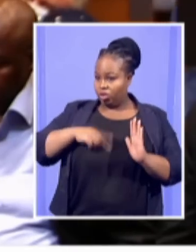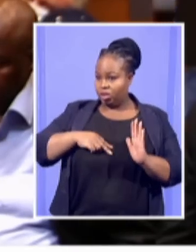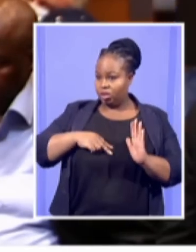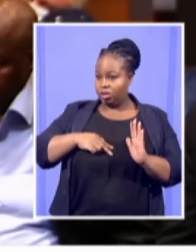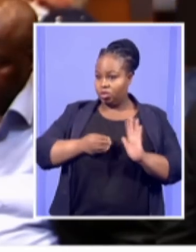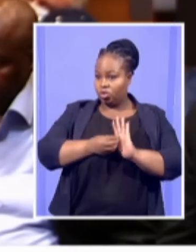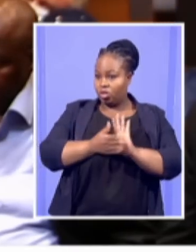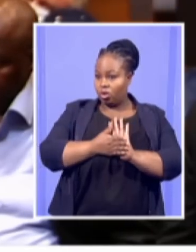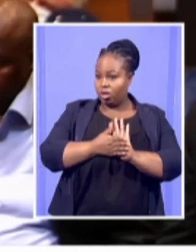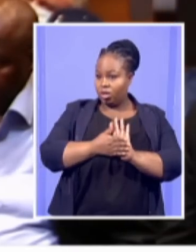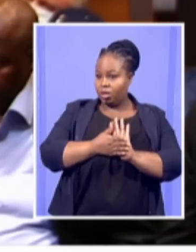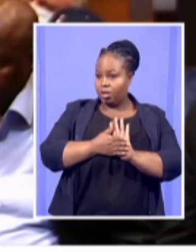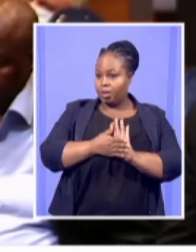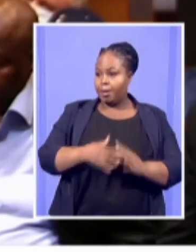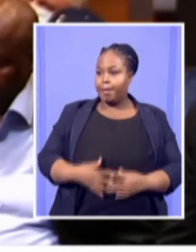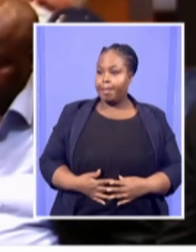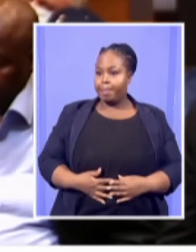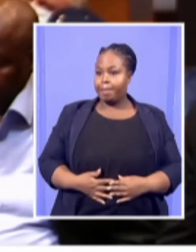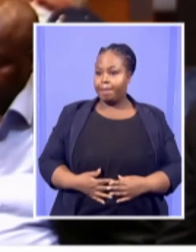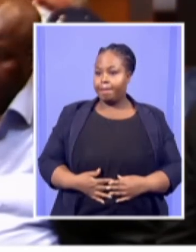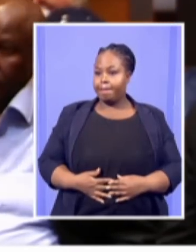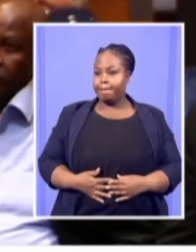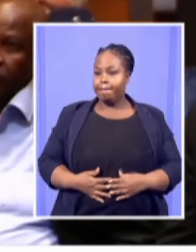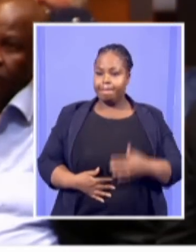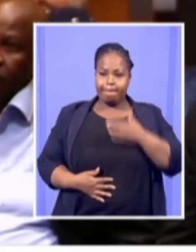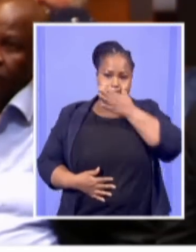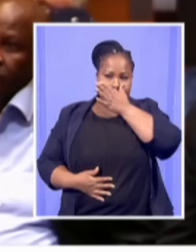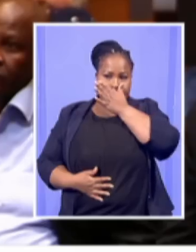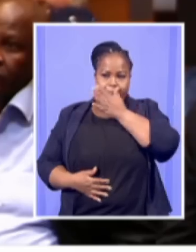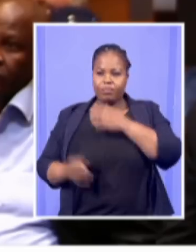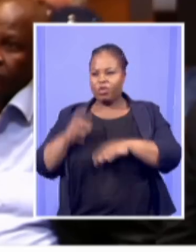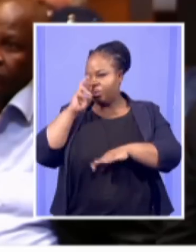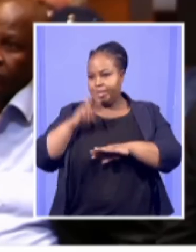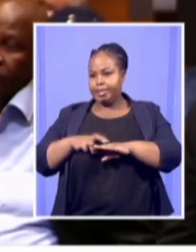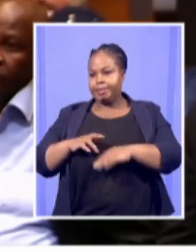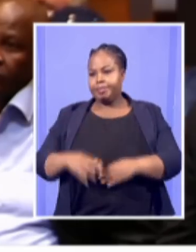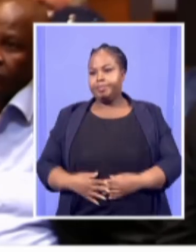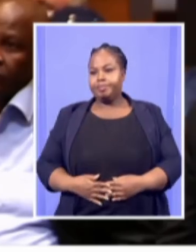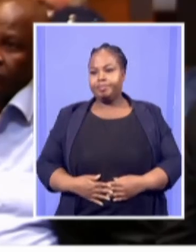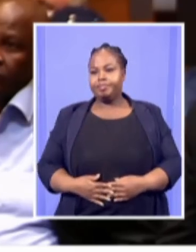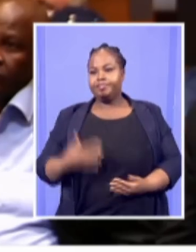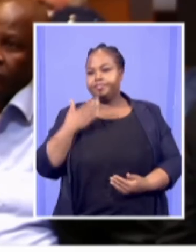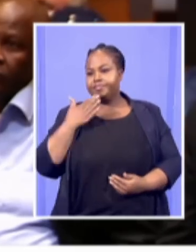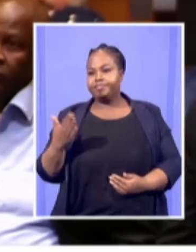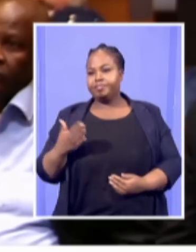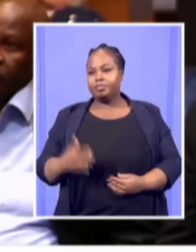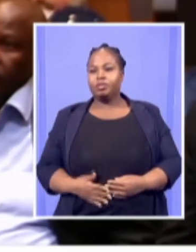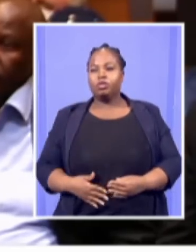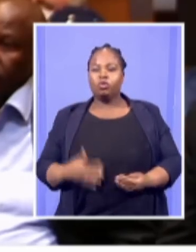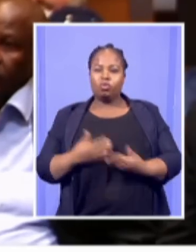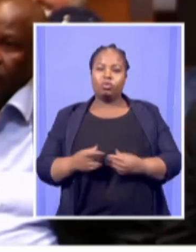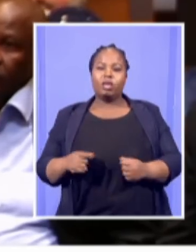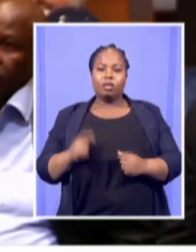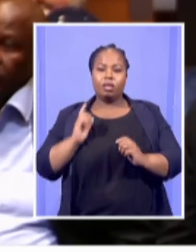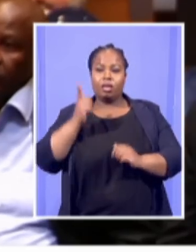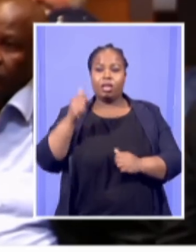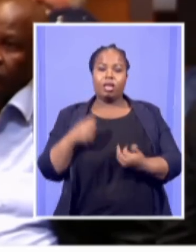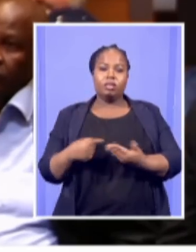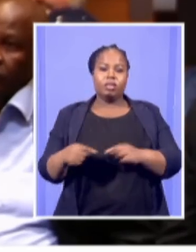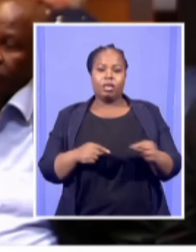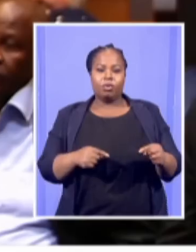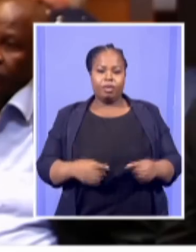record of that section? It's not necessary. Thank you, Your Worship. That you can address in argument if you want to. Thank you.